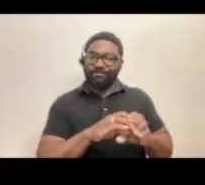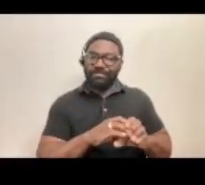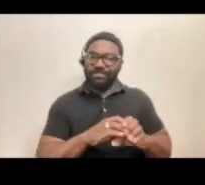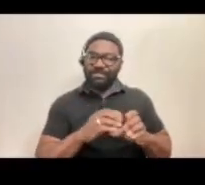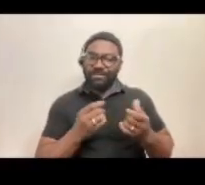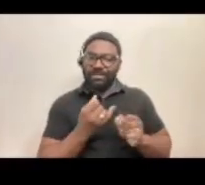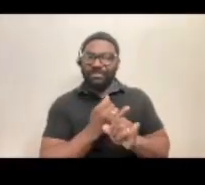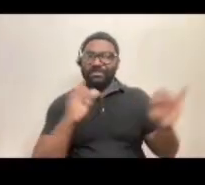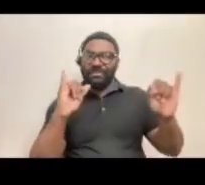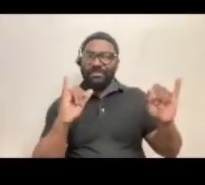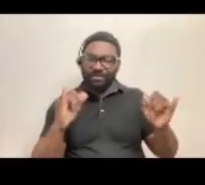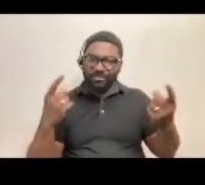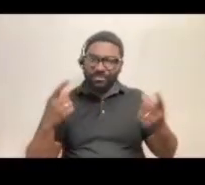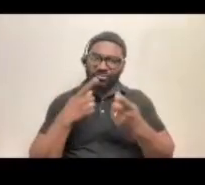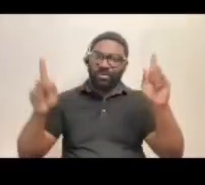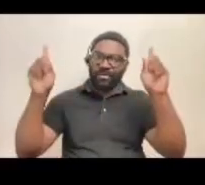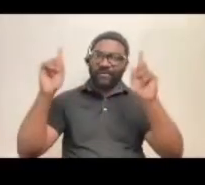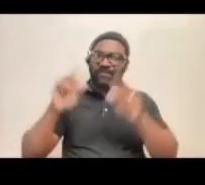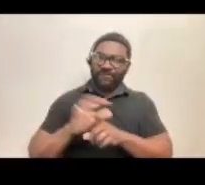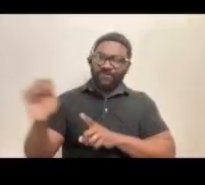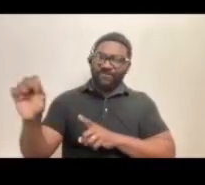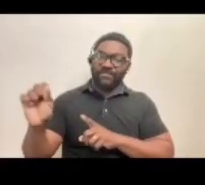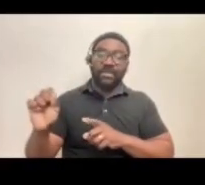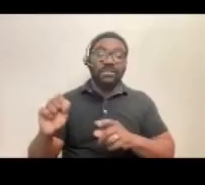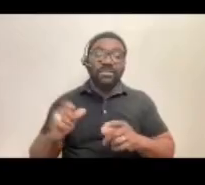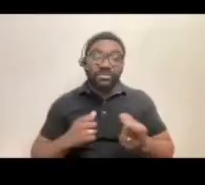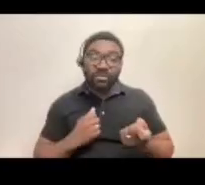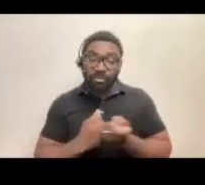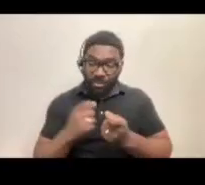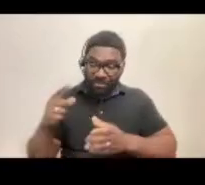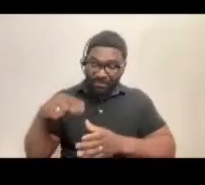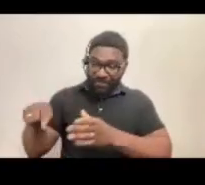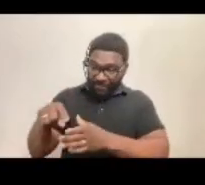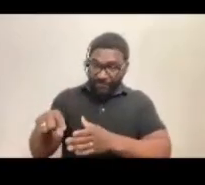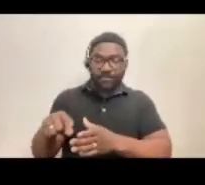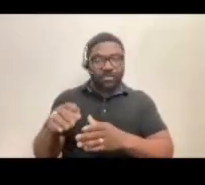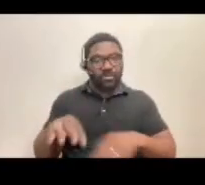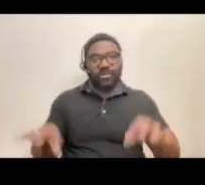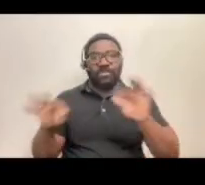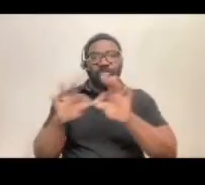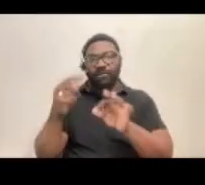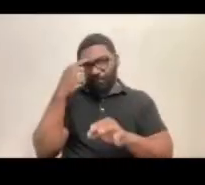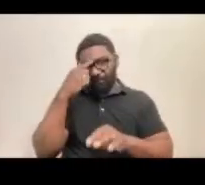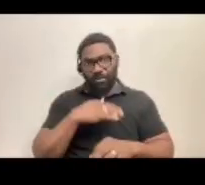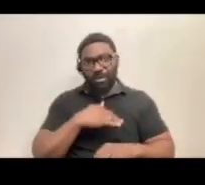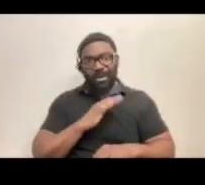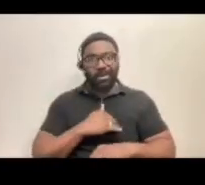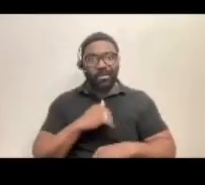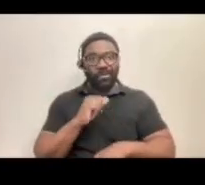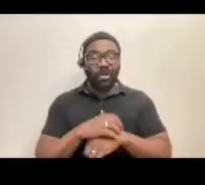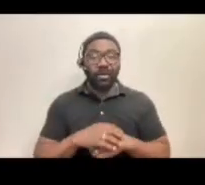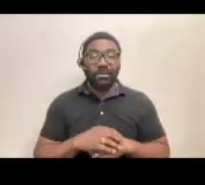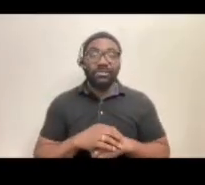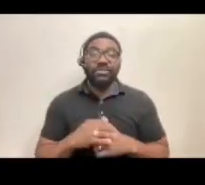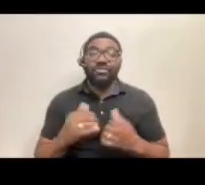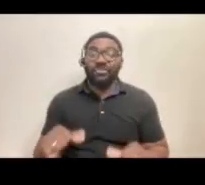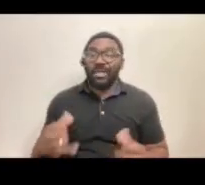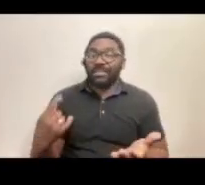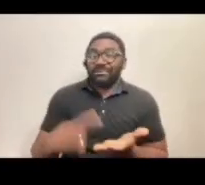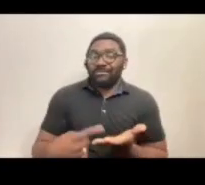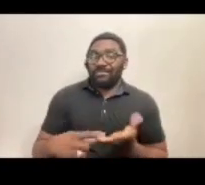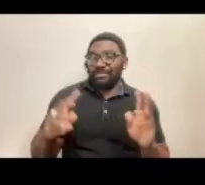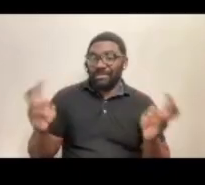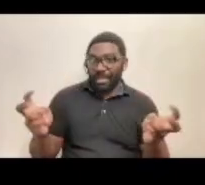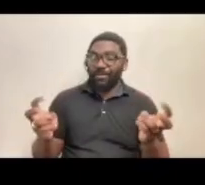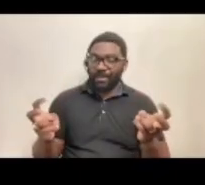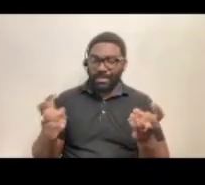both the workforce and the people they serve is essential to our work. And today's conversation is about how we can do that